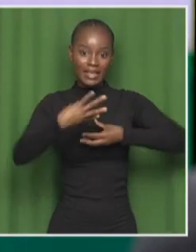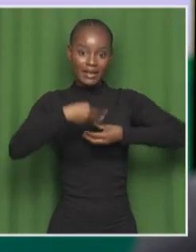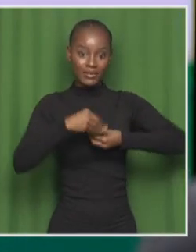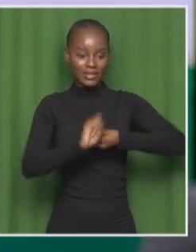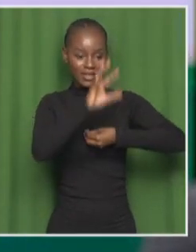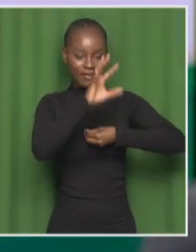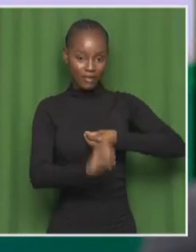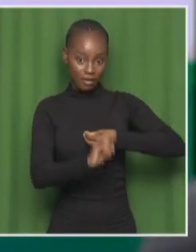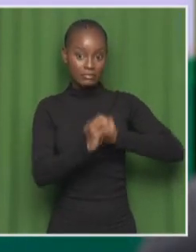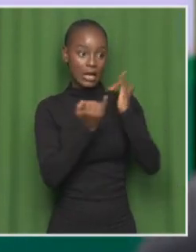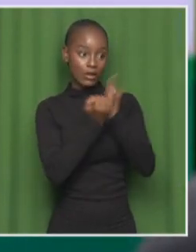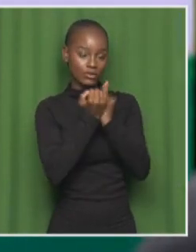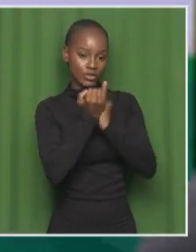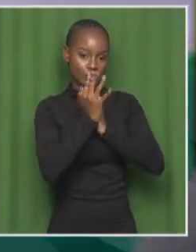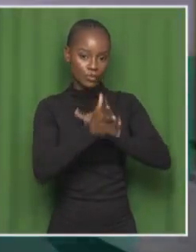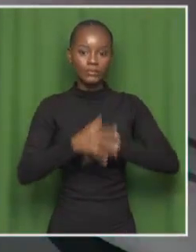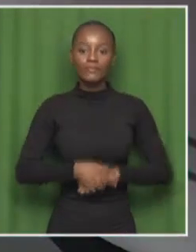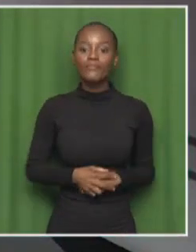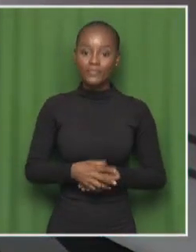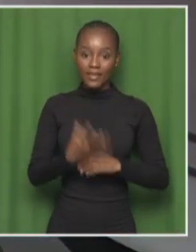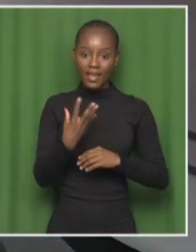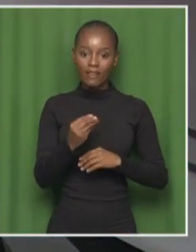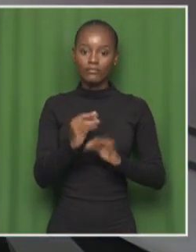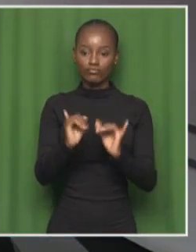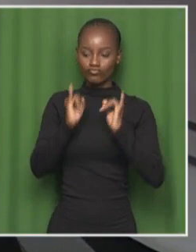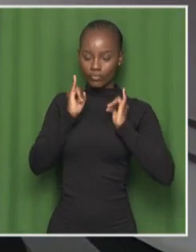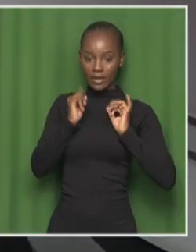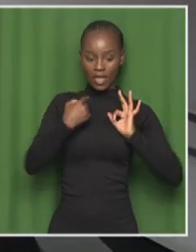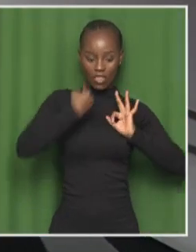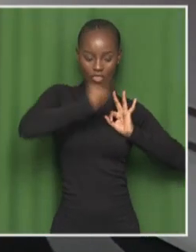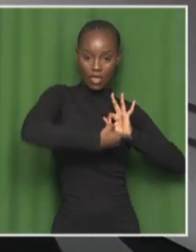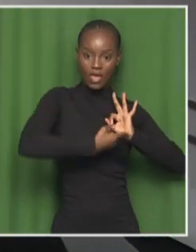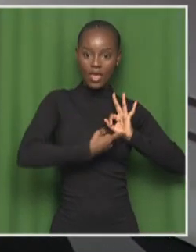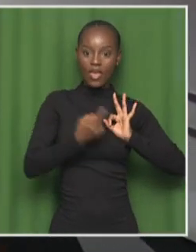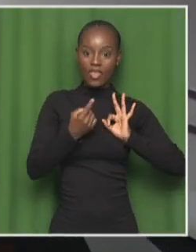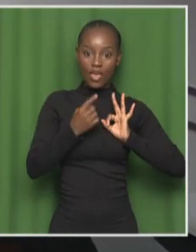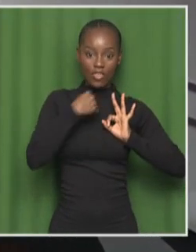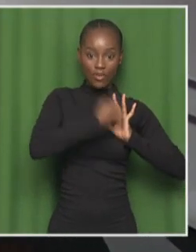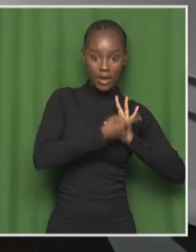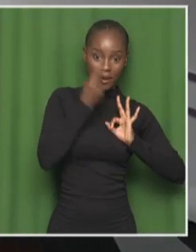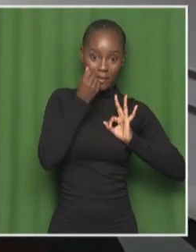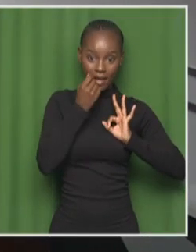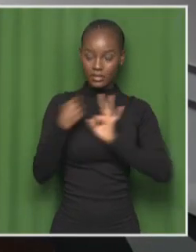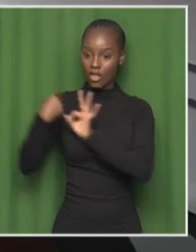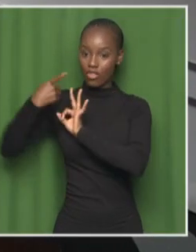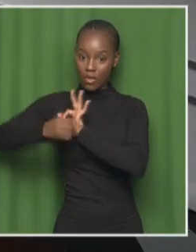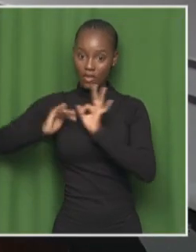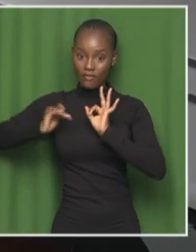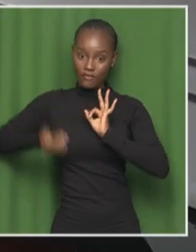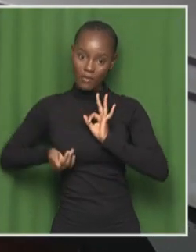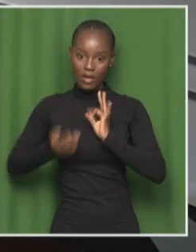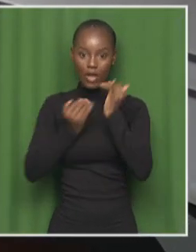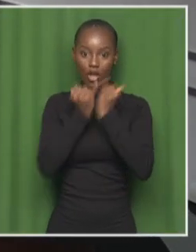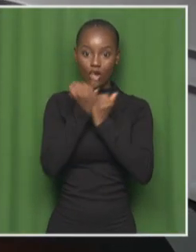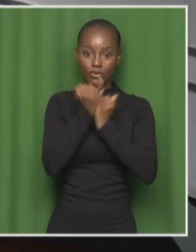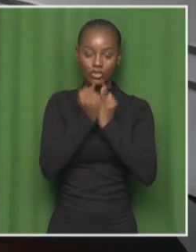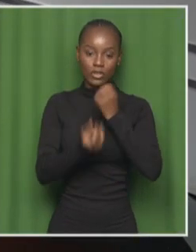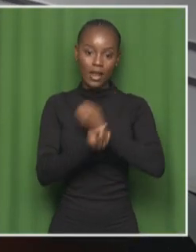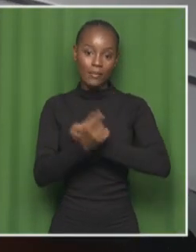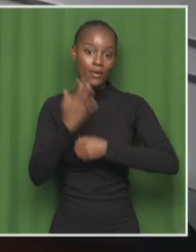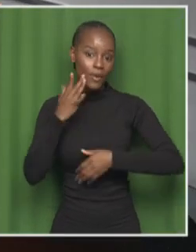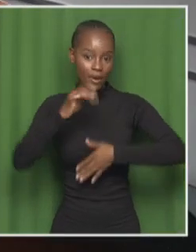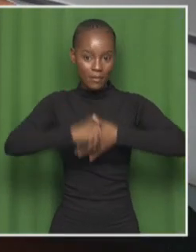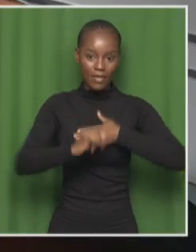have a slot to bring 3 females and 3 males. So the competition is between the 15th of March